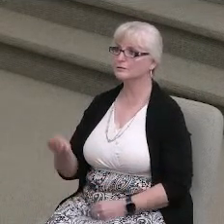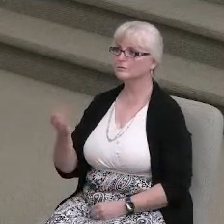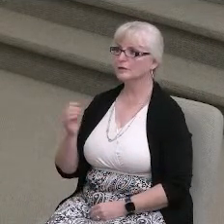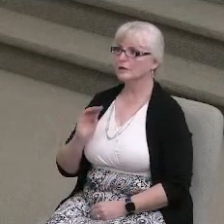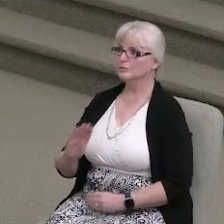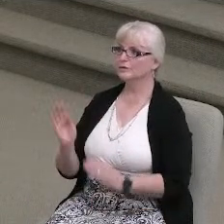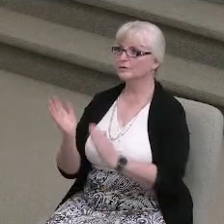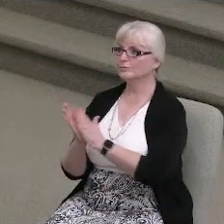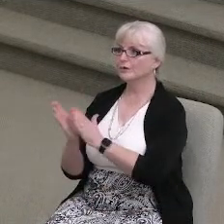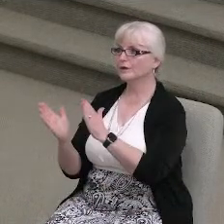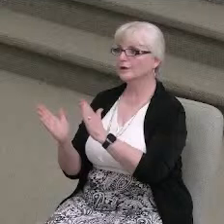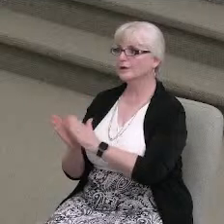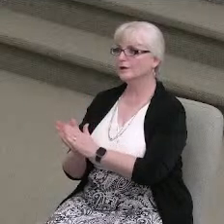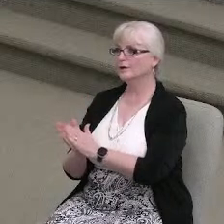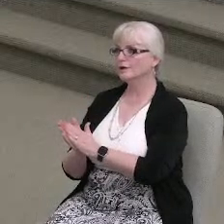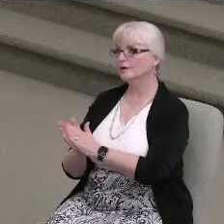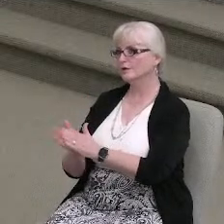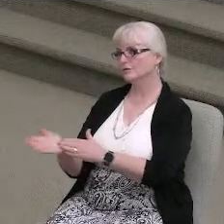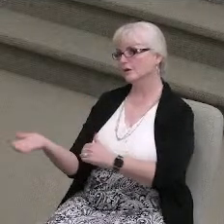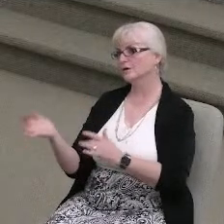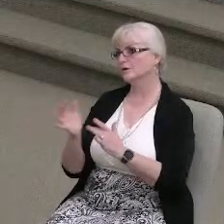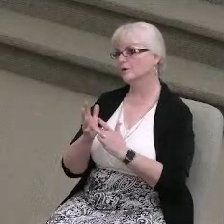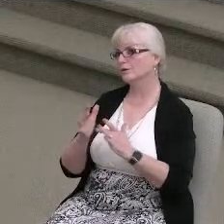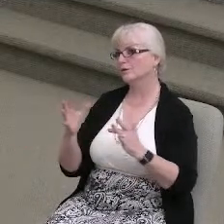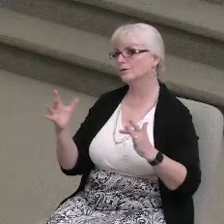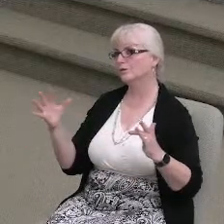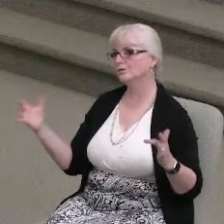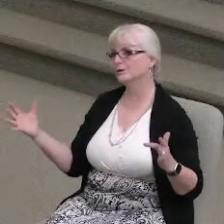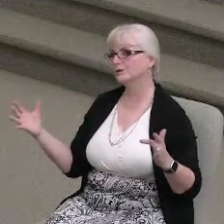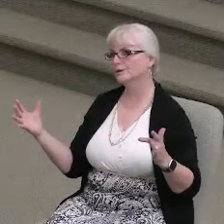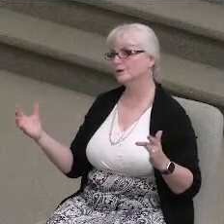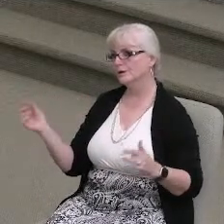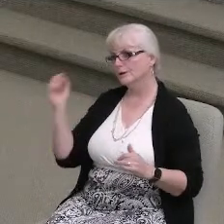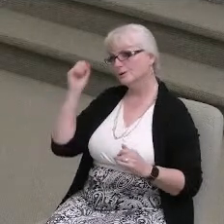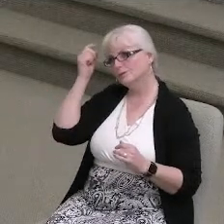Lamb be praise and glory,